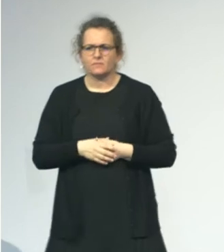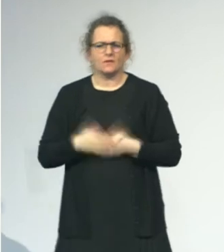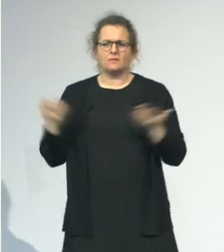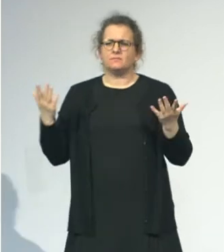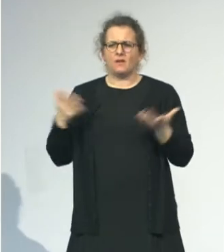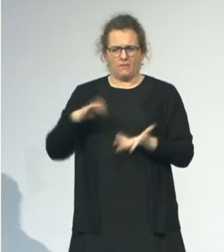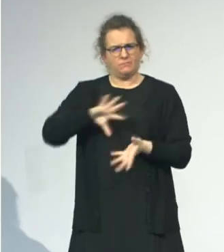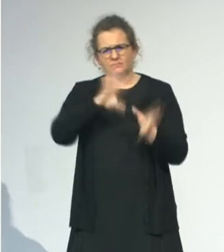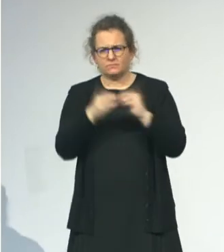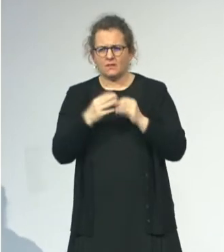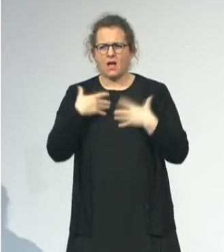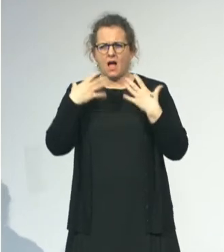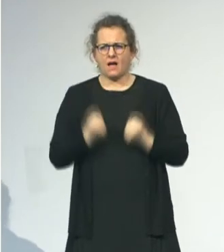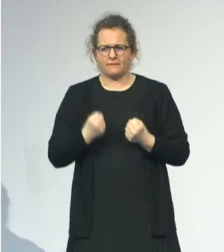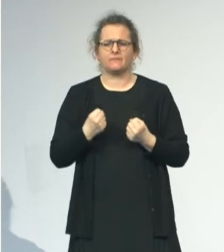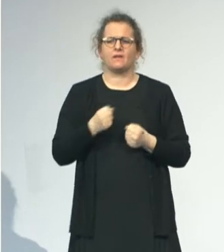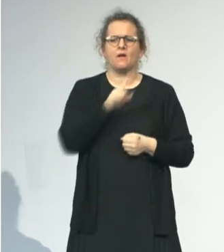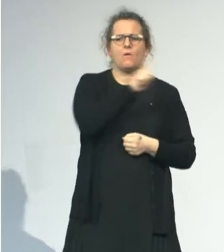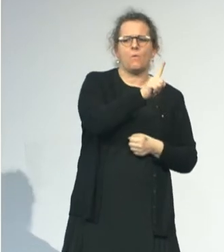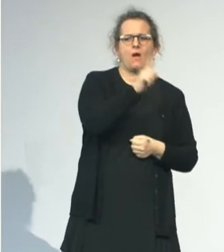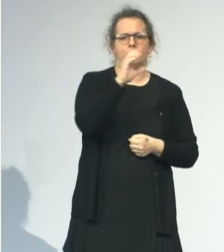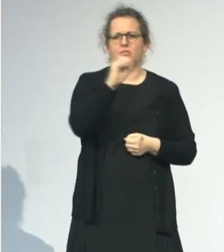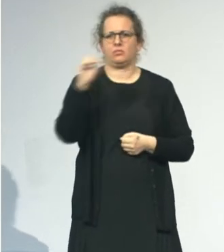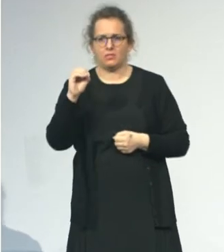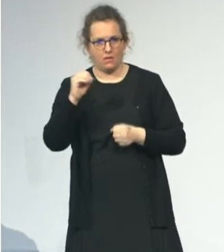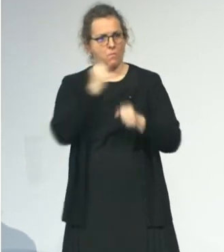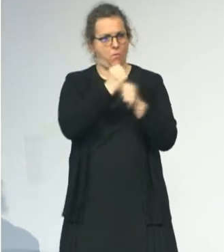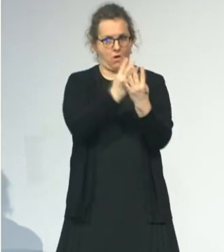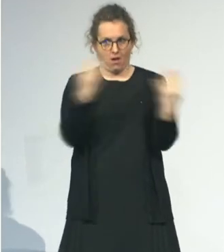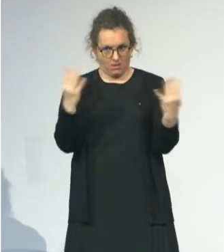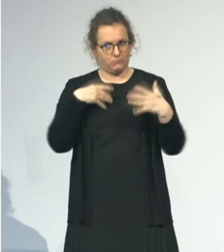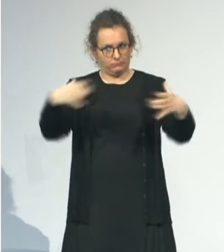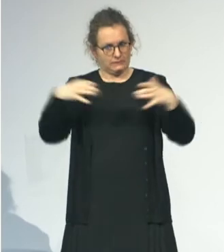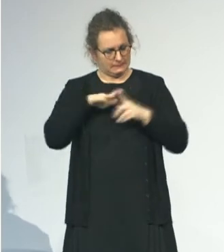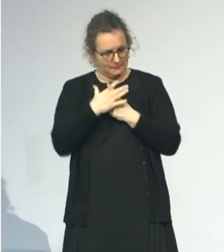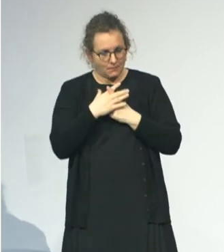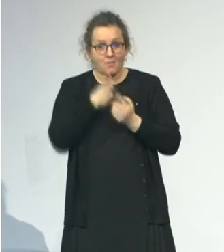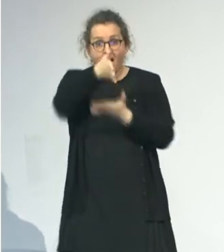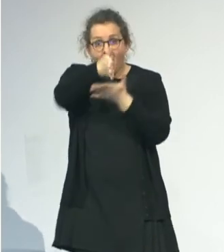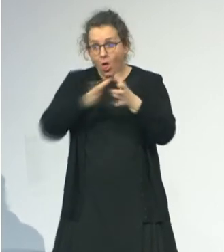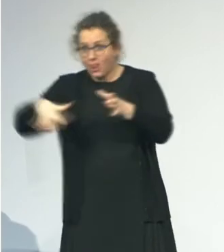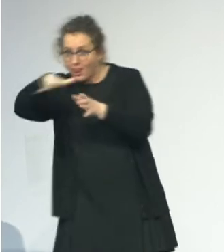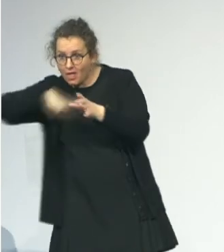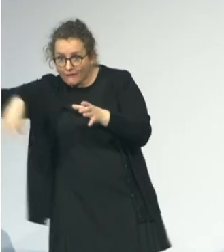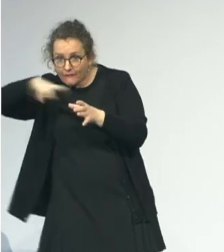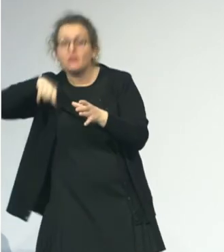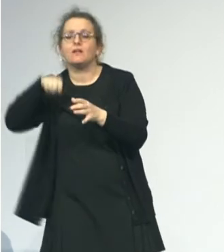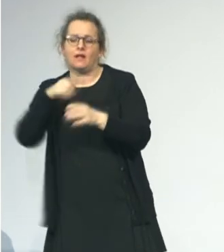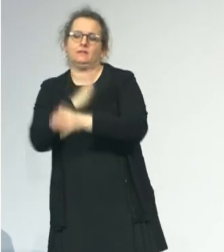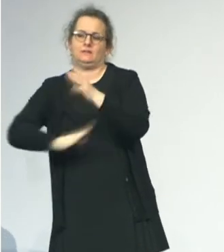are people with disabilities, all types of disabilities. And by the way, they're in our organization because they're